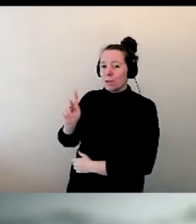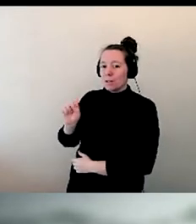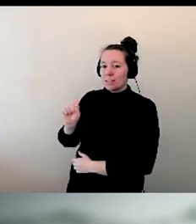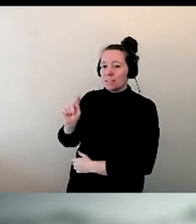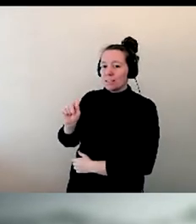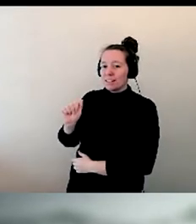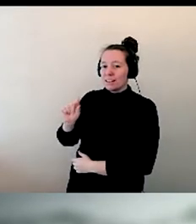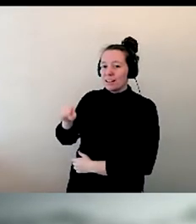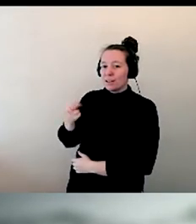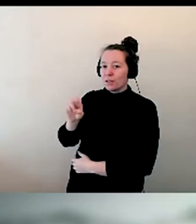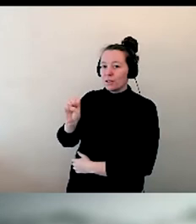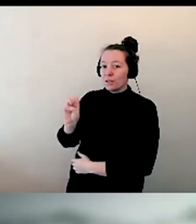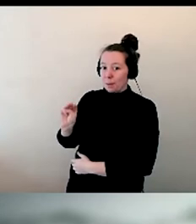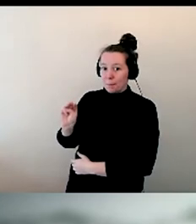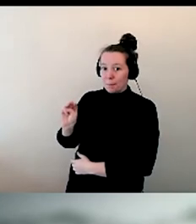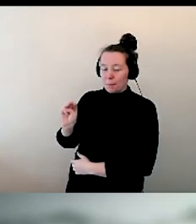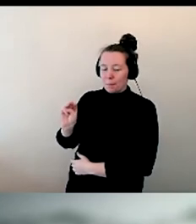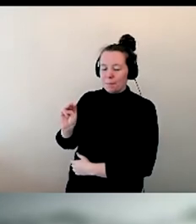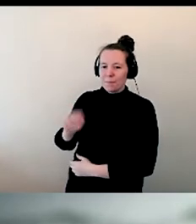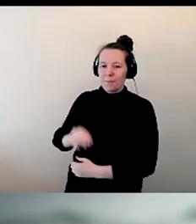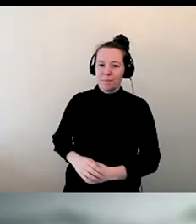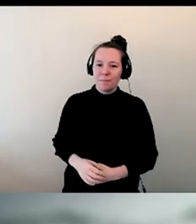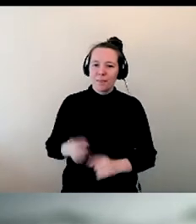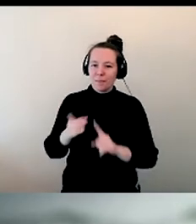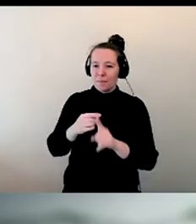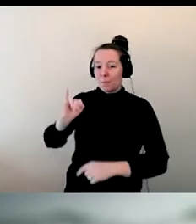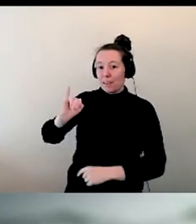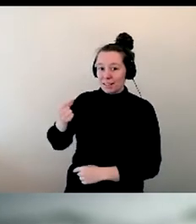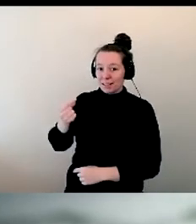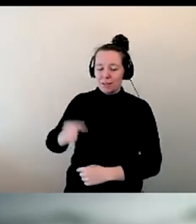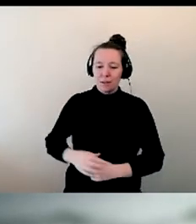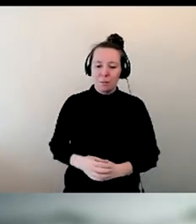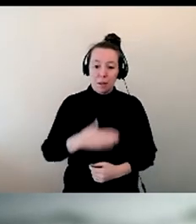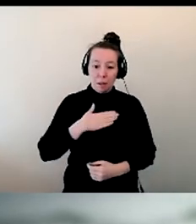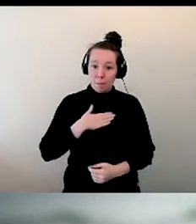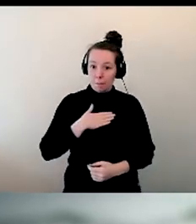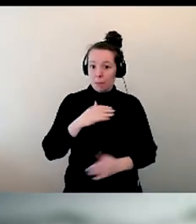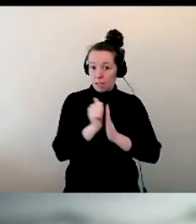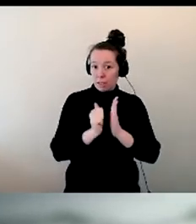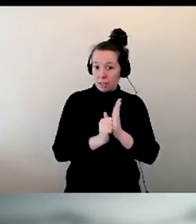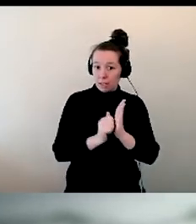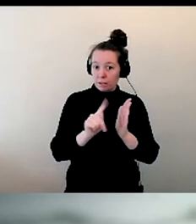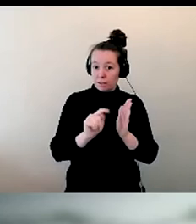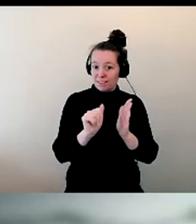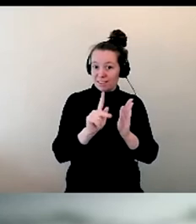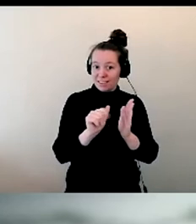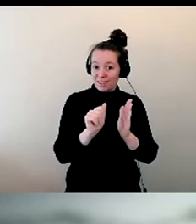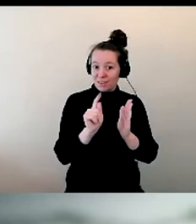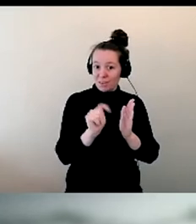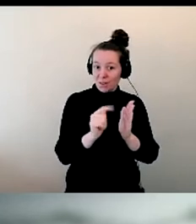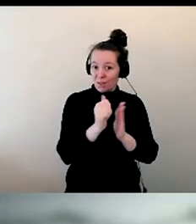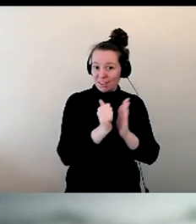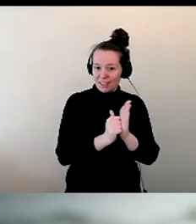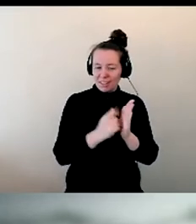joined TikTok January of last year. So my account is just over a year old now, because not to be creepy, but